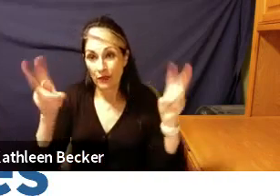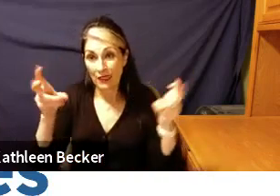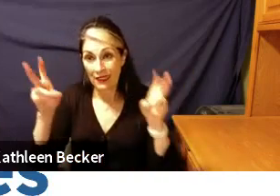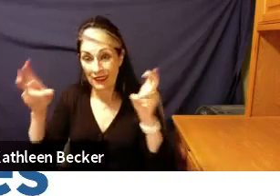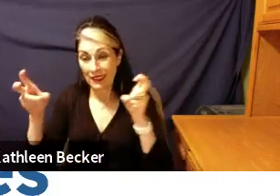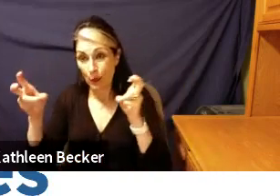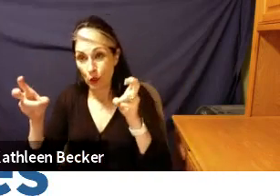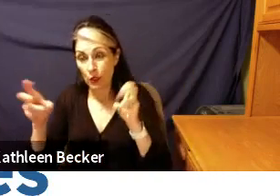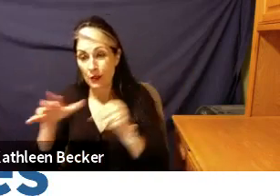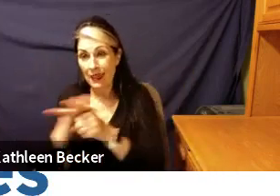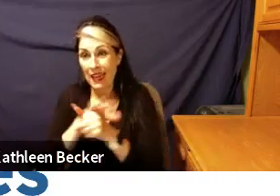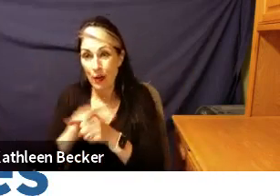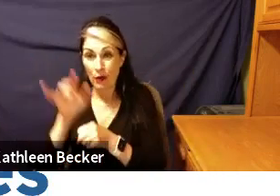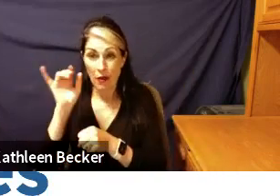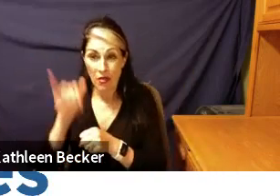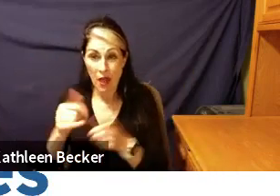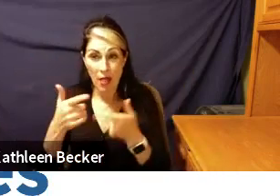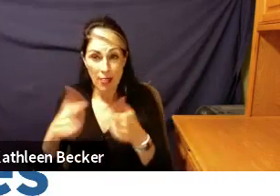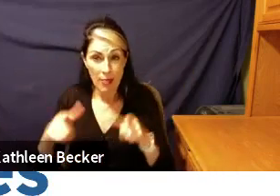in that language.